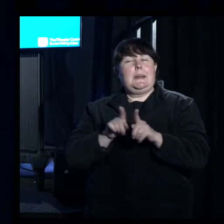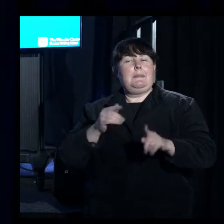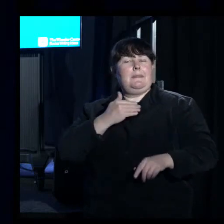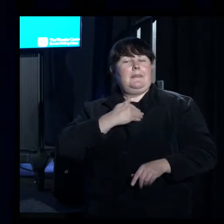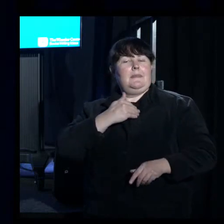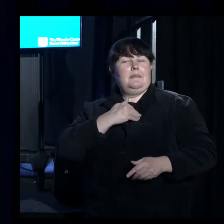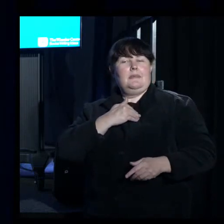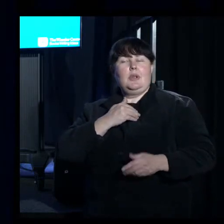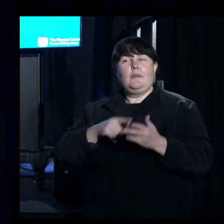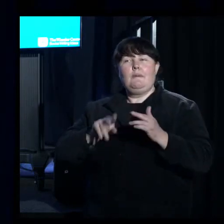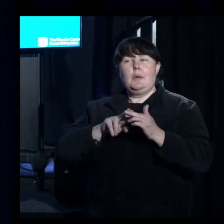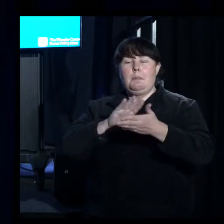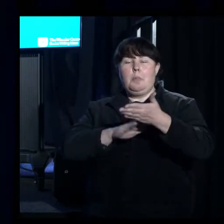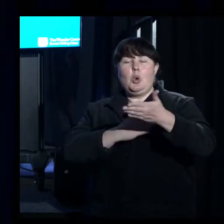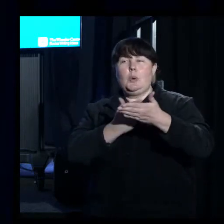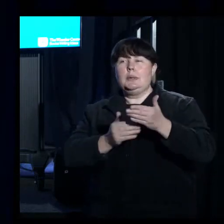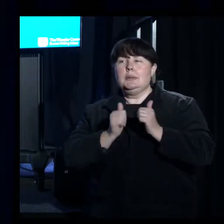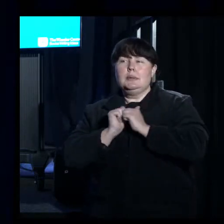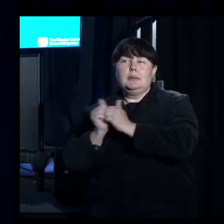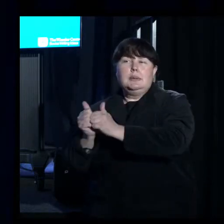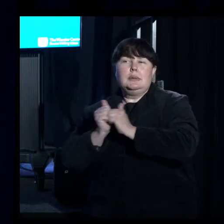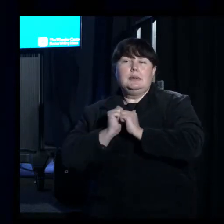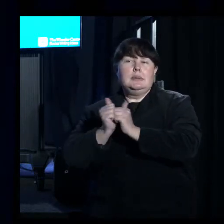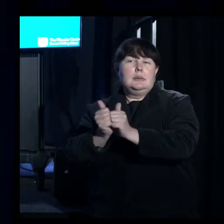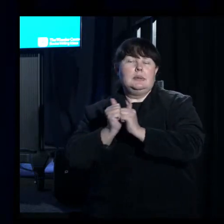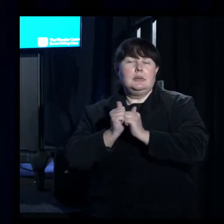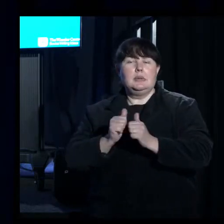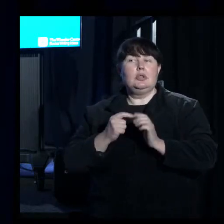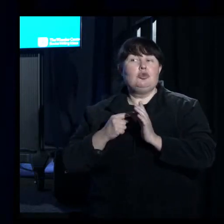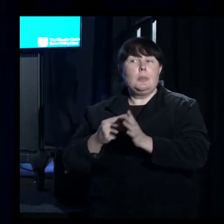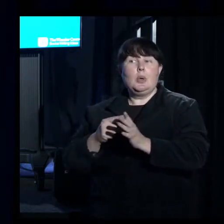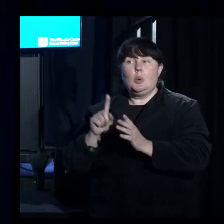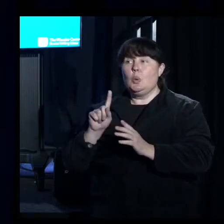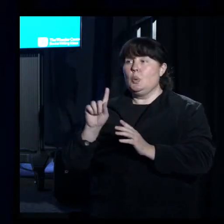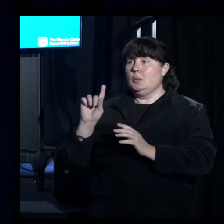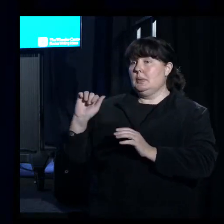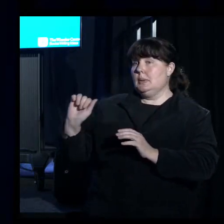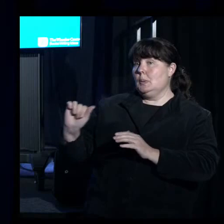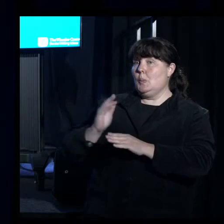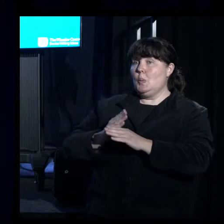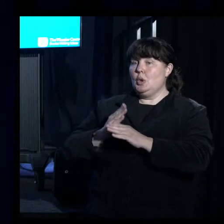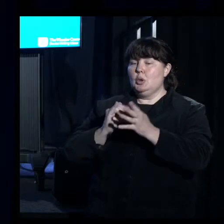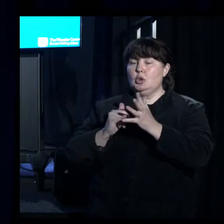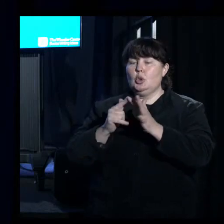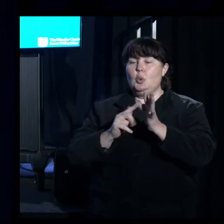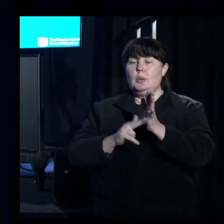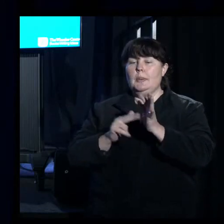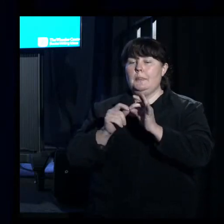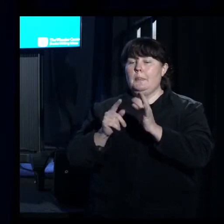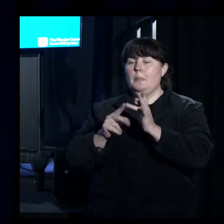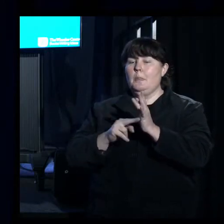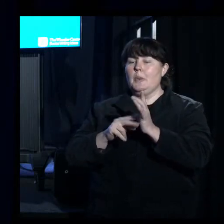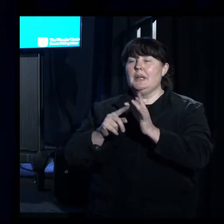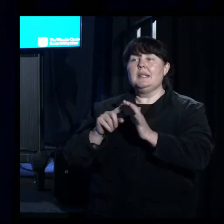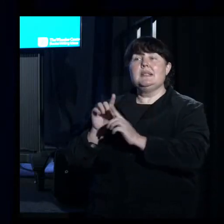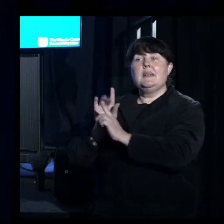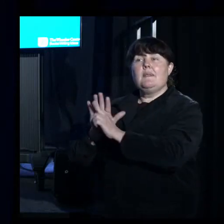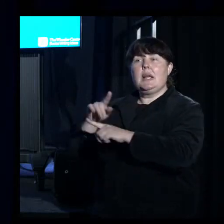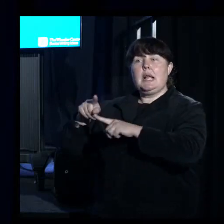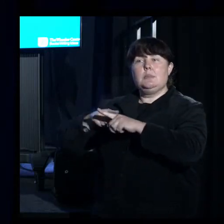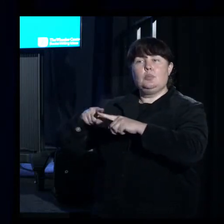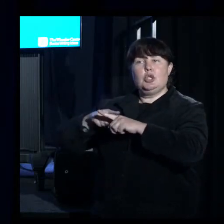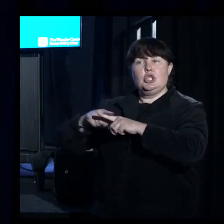collaborations, this is written in response to the work of Sean Bonney, who is a British